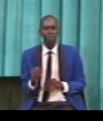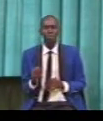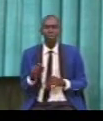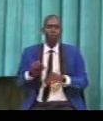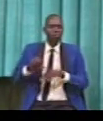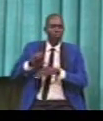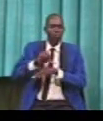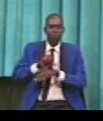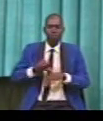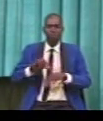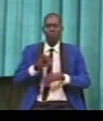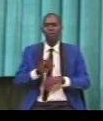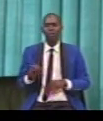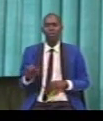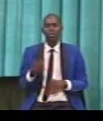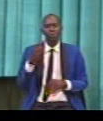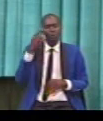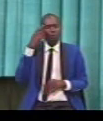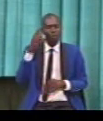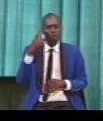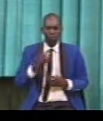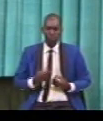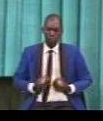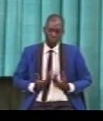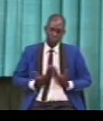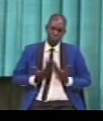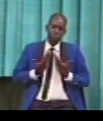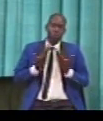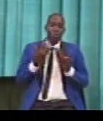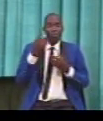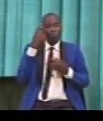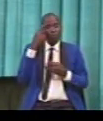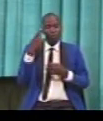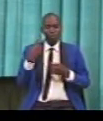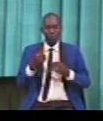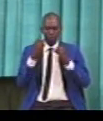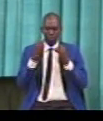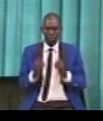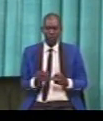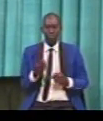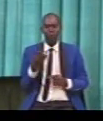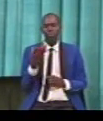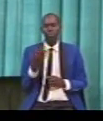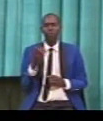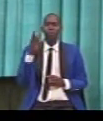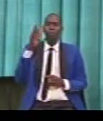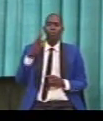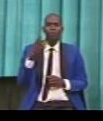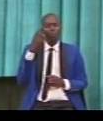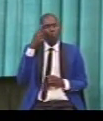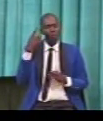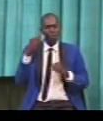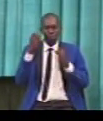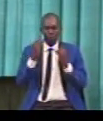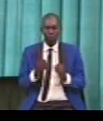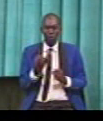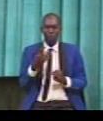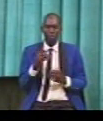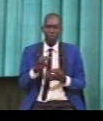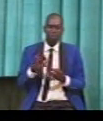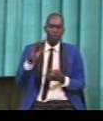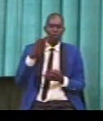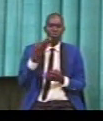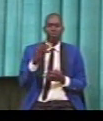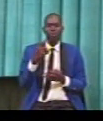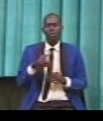anointing, for the inspiration, for the unction and the utterance, for the power of the Spirit of the living God.